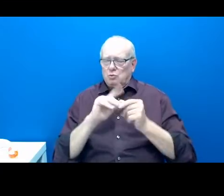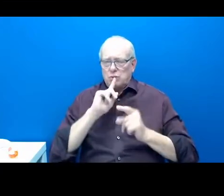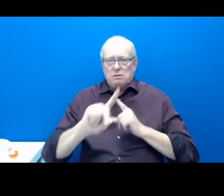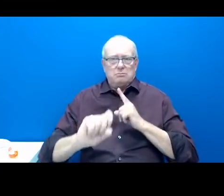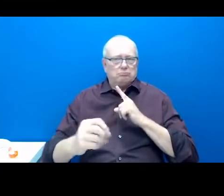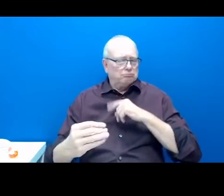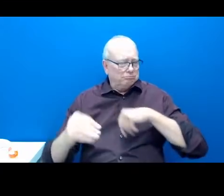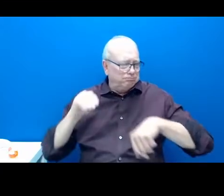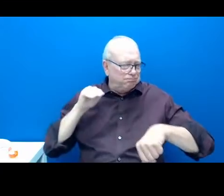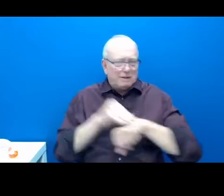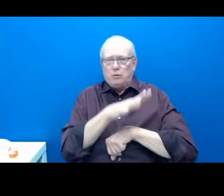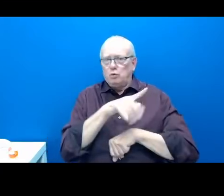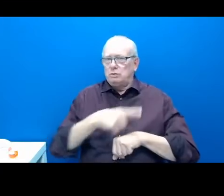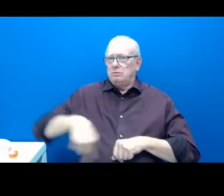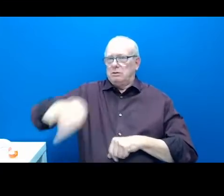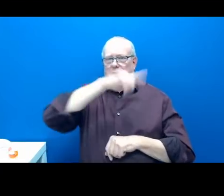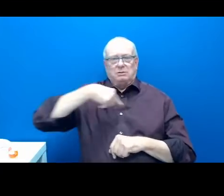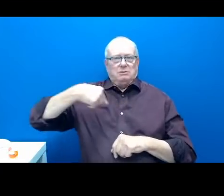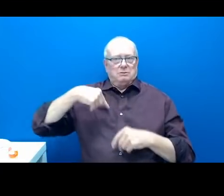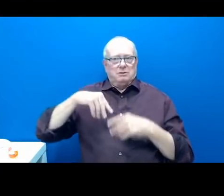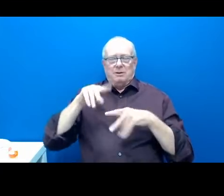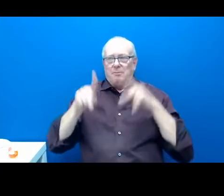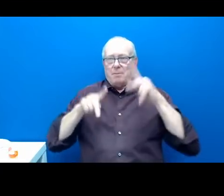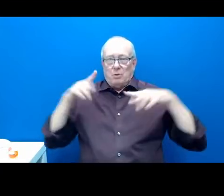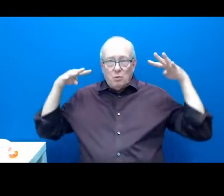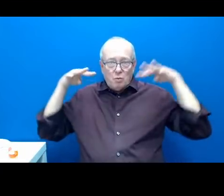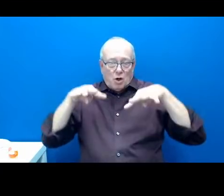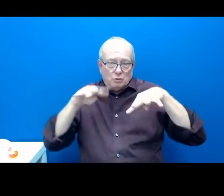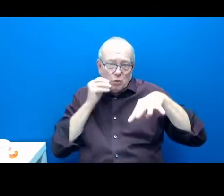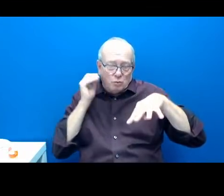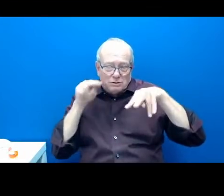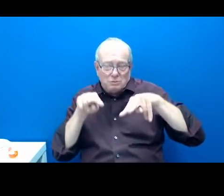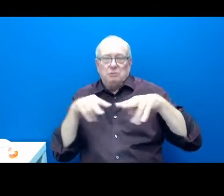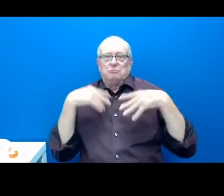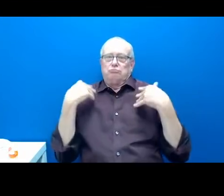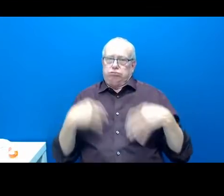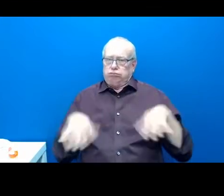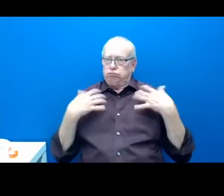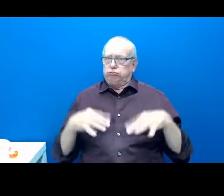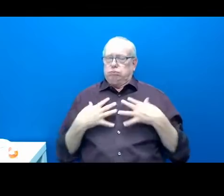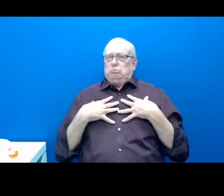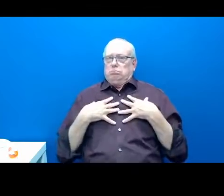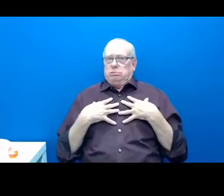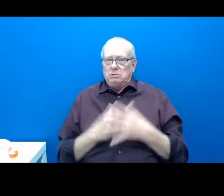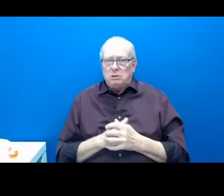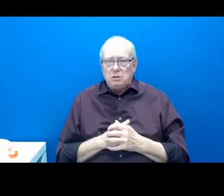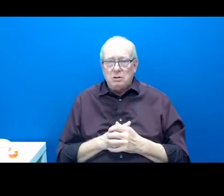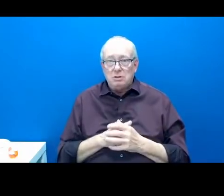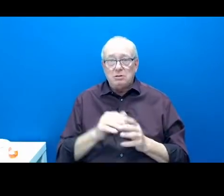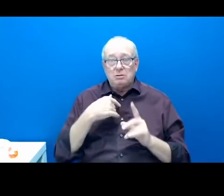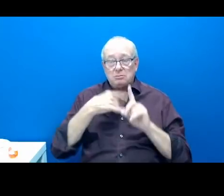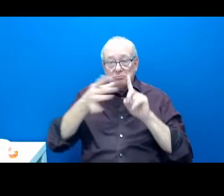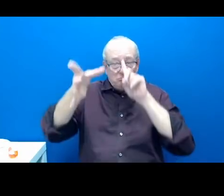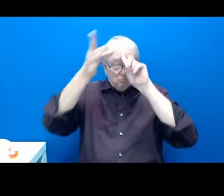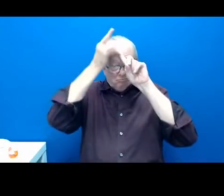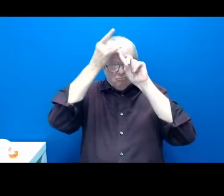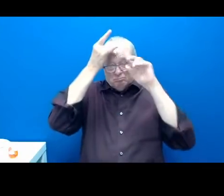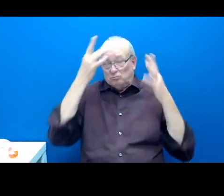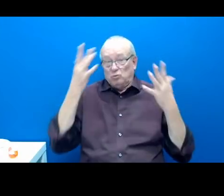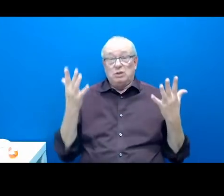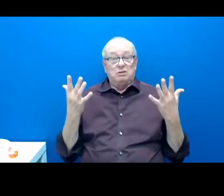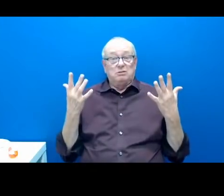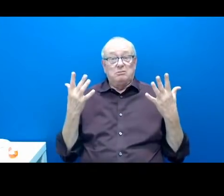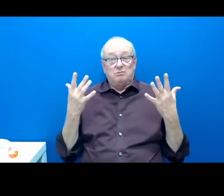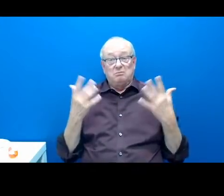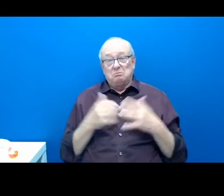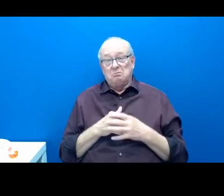and hopefully people listening at home. So my takeaway is it's going to be disappointing for